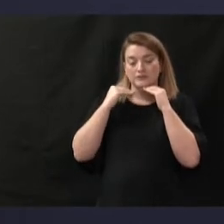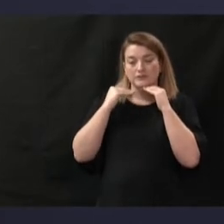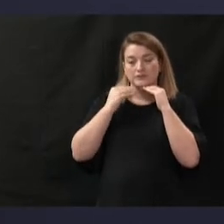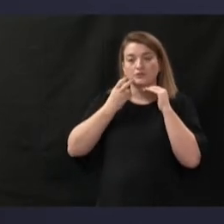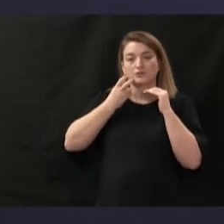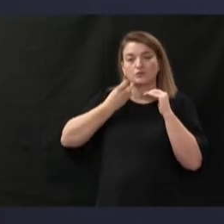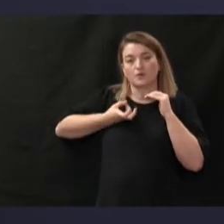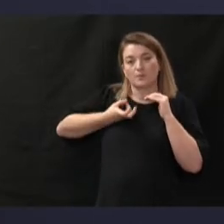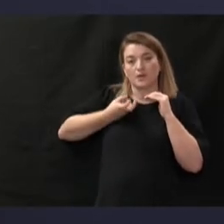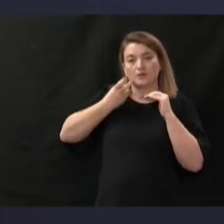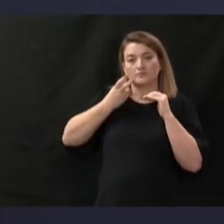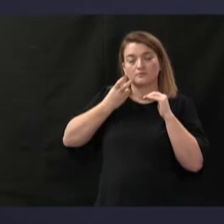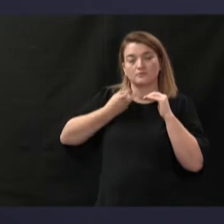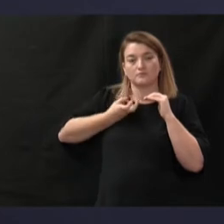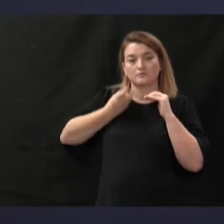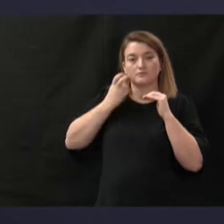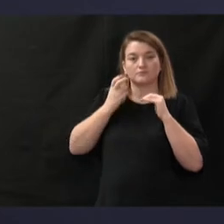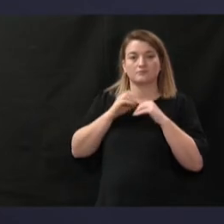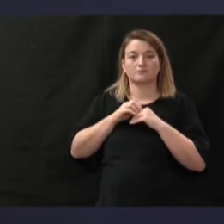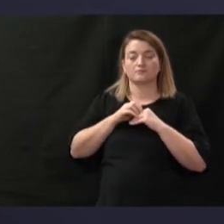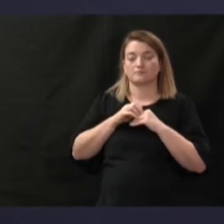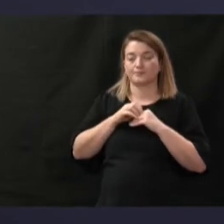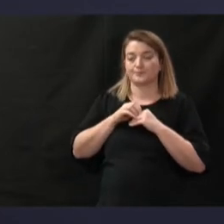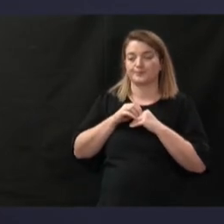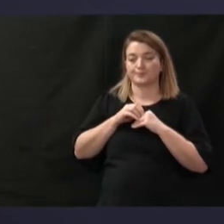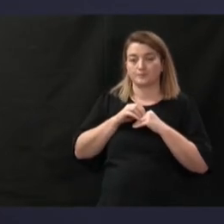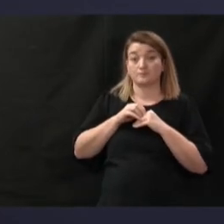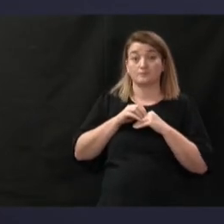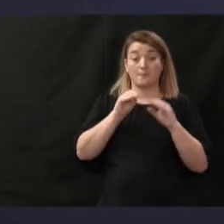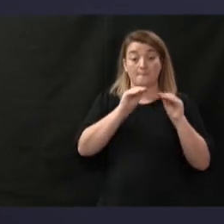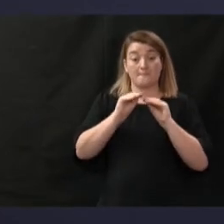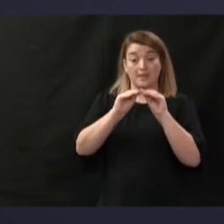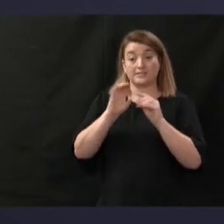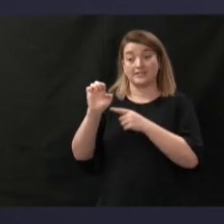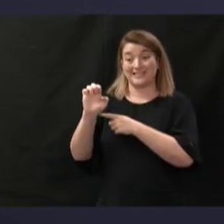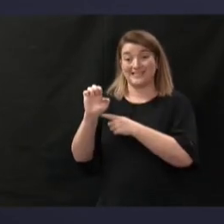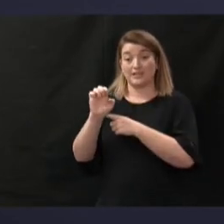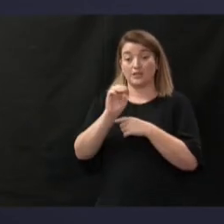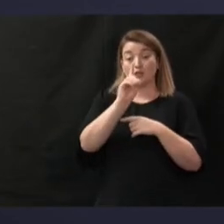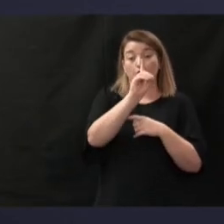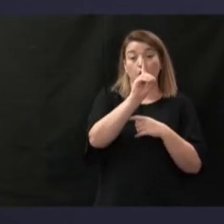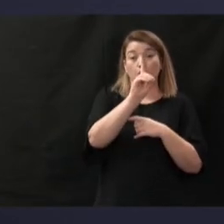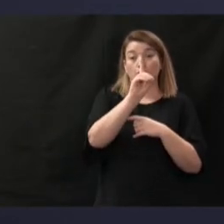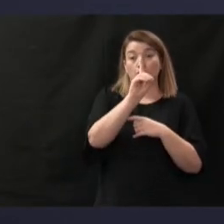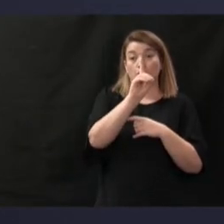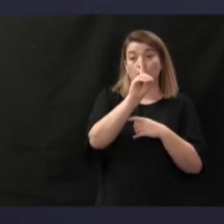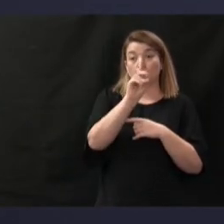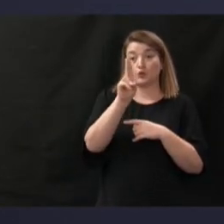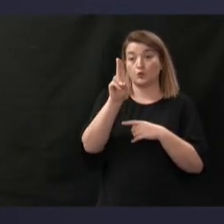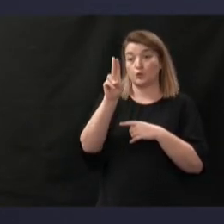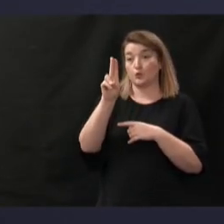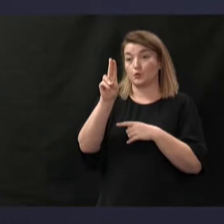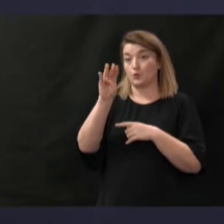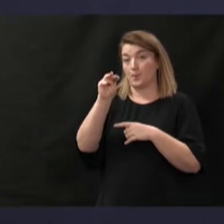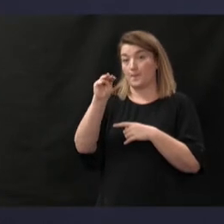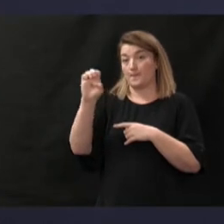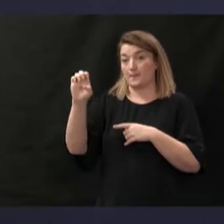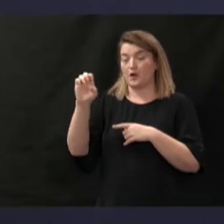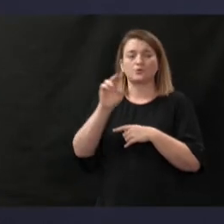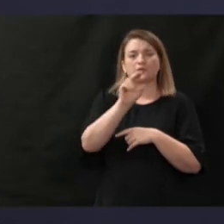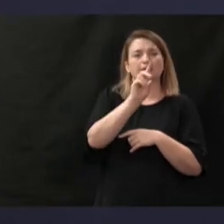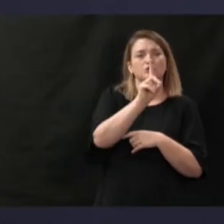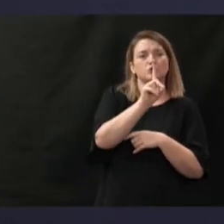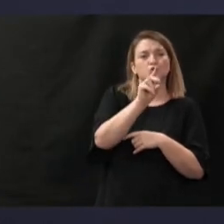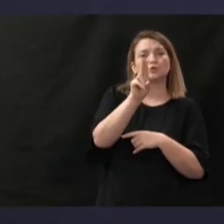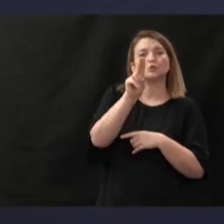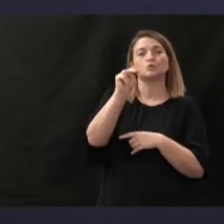down here, let's try the magic E syllable, dune, and watch what your mouth is doing. Dune. Do you